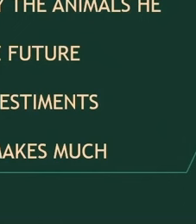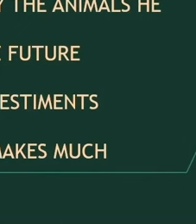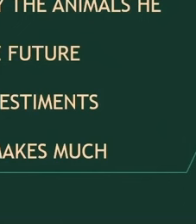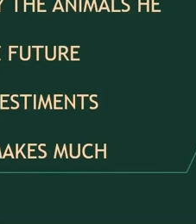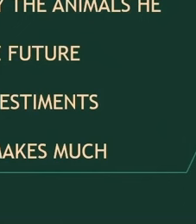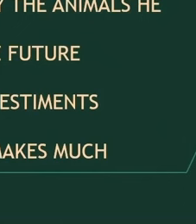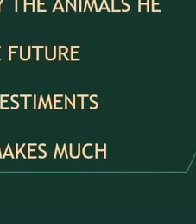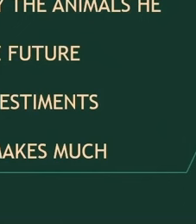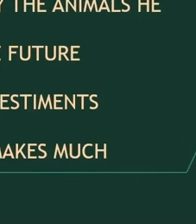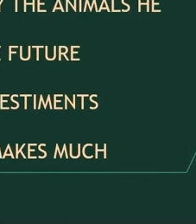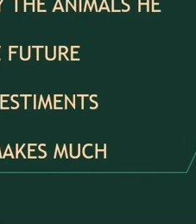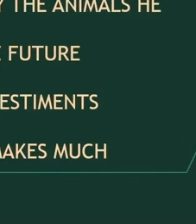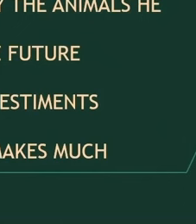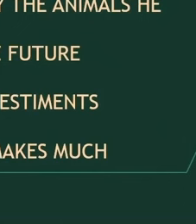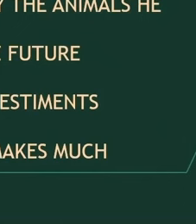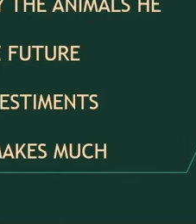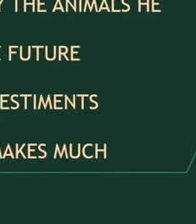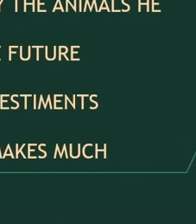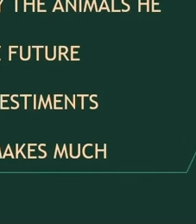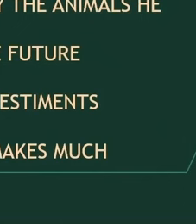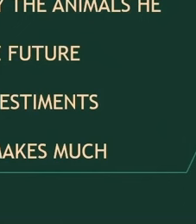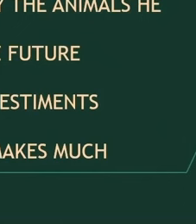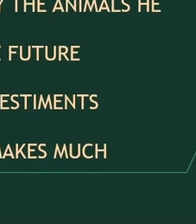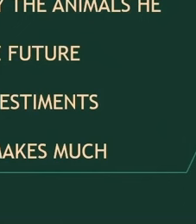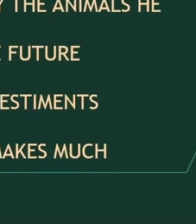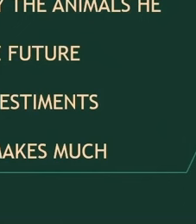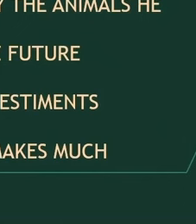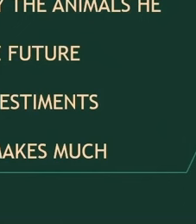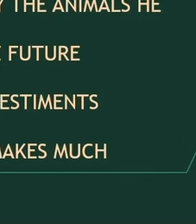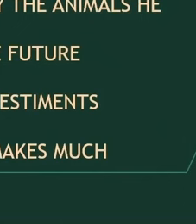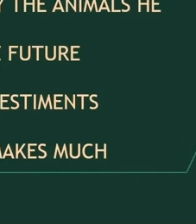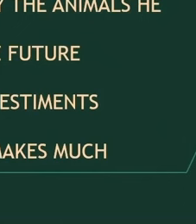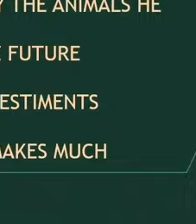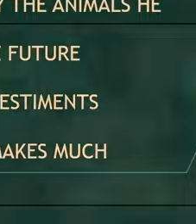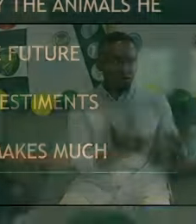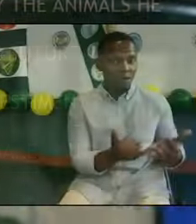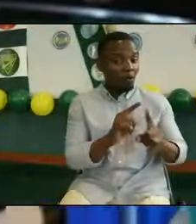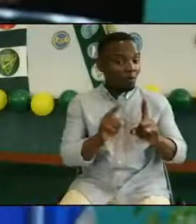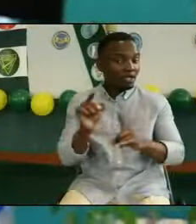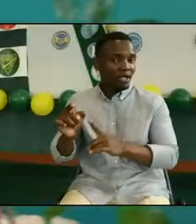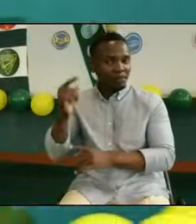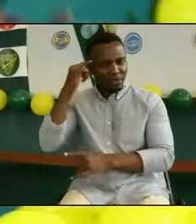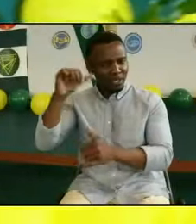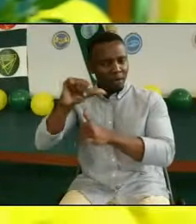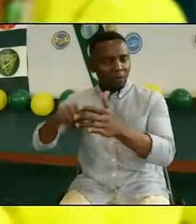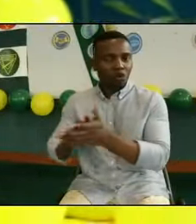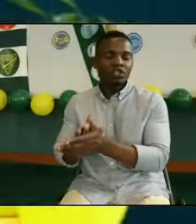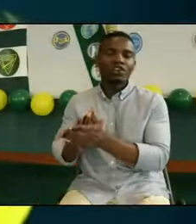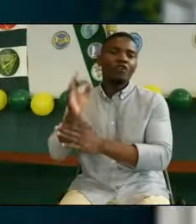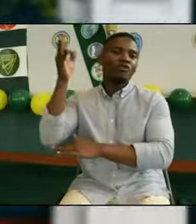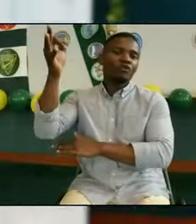future. His brother was a hunter. He thought of the present. But Jacob thought into the future that because tomorrow I will need